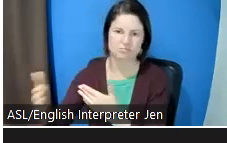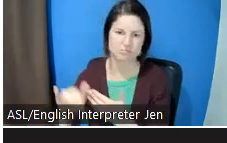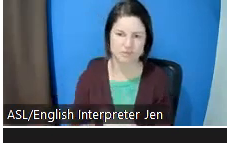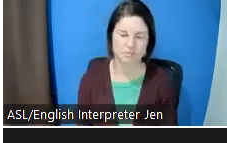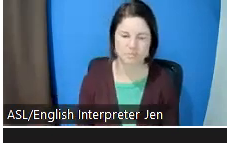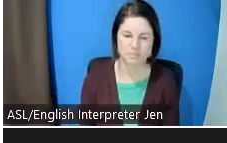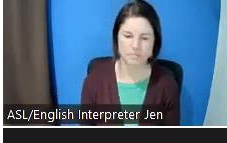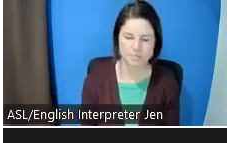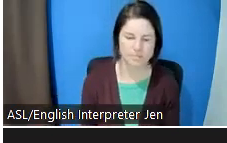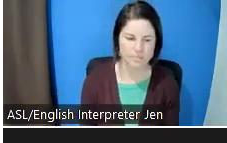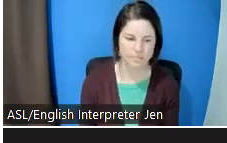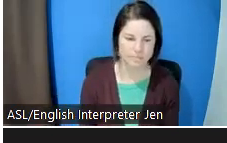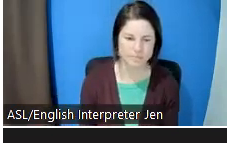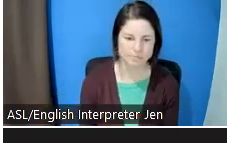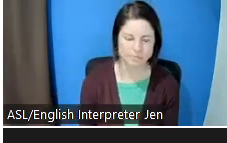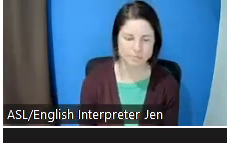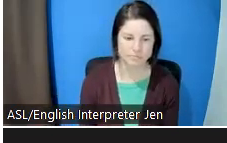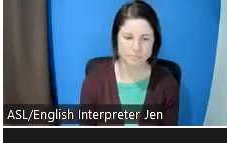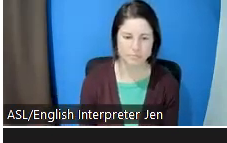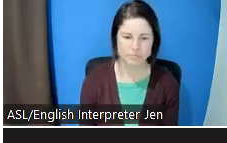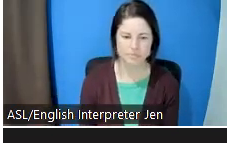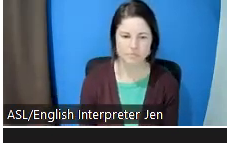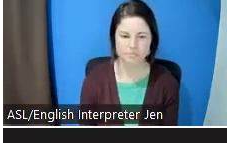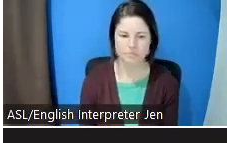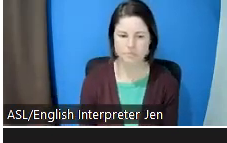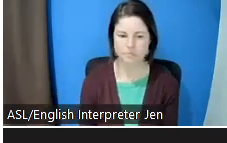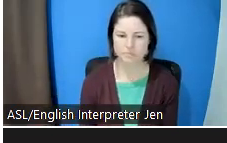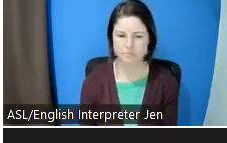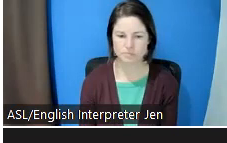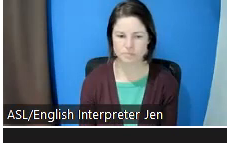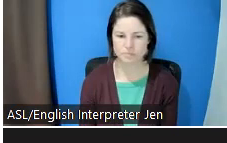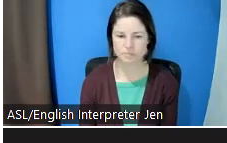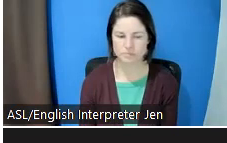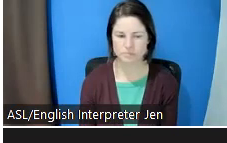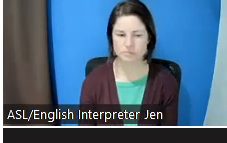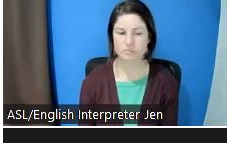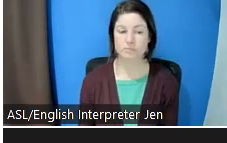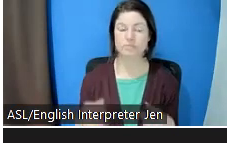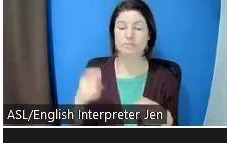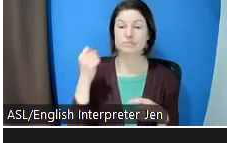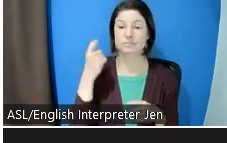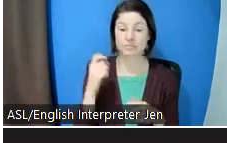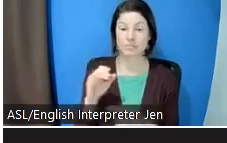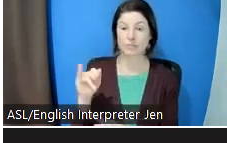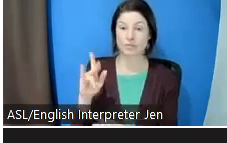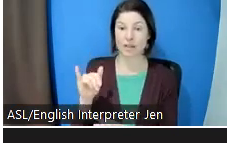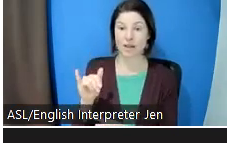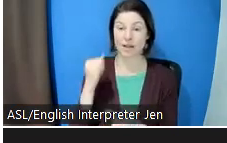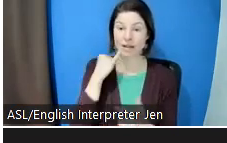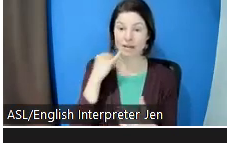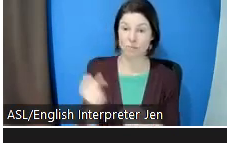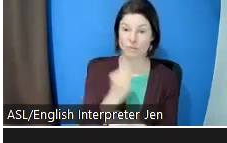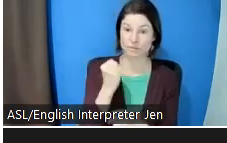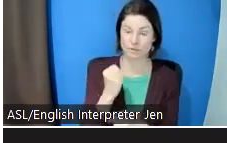So with that implementation timeline, in July, for those awarded projects, we will be having a